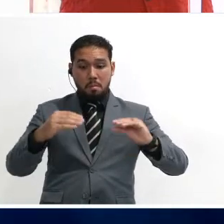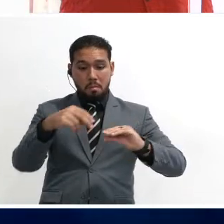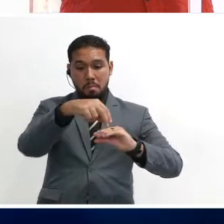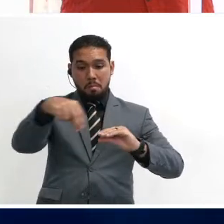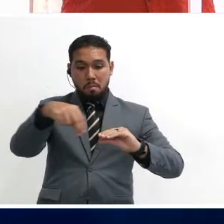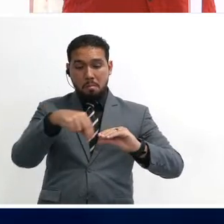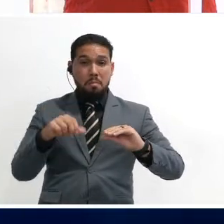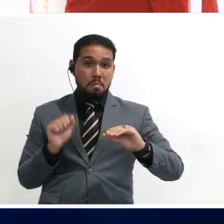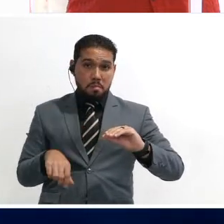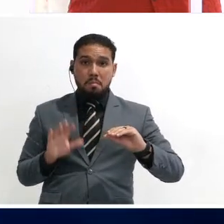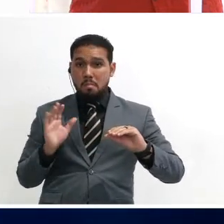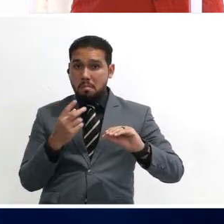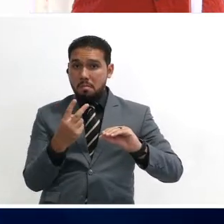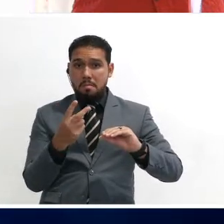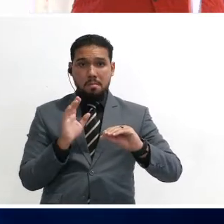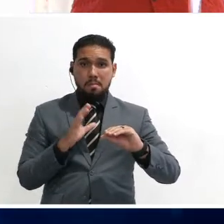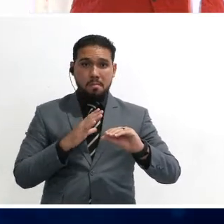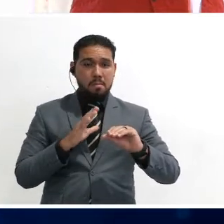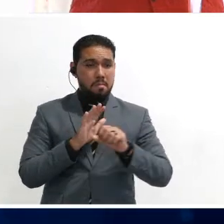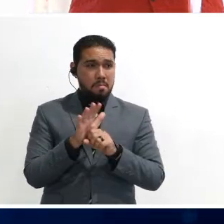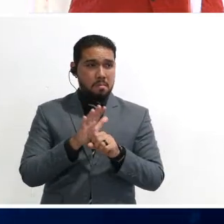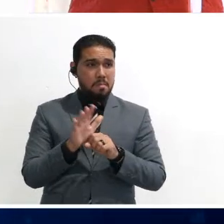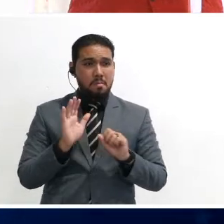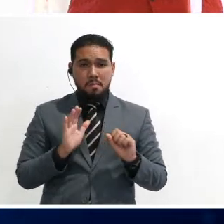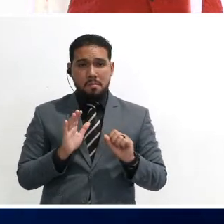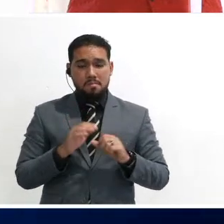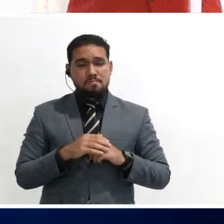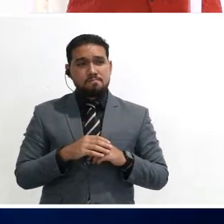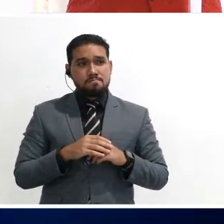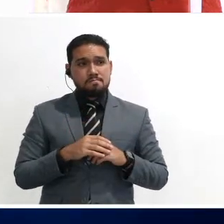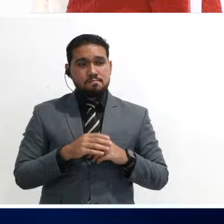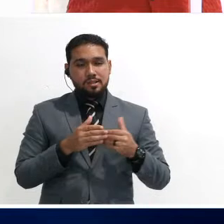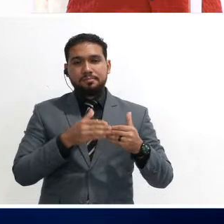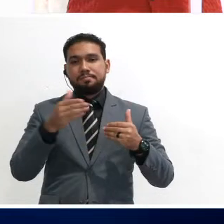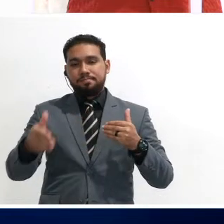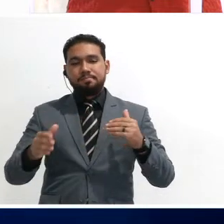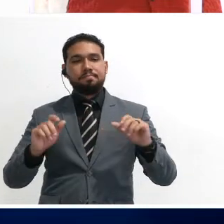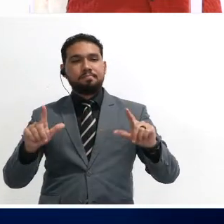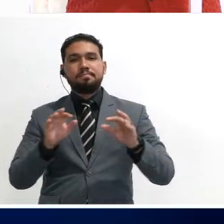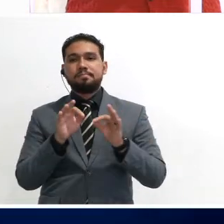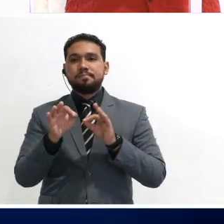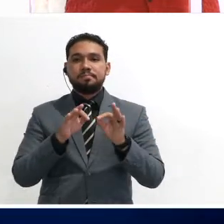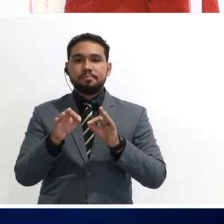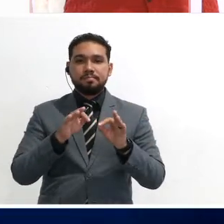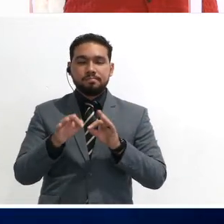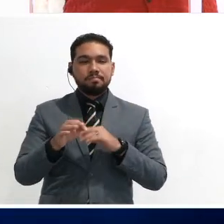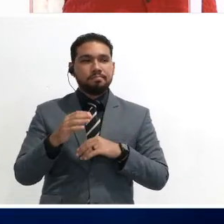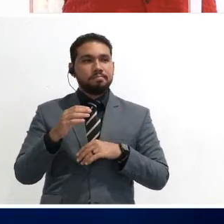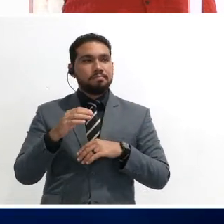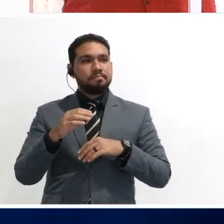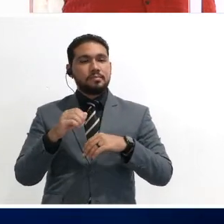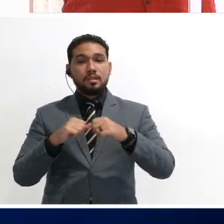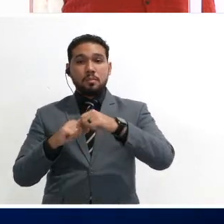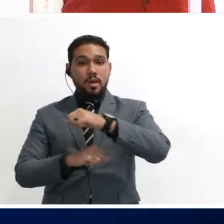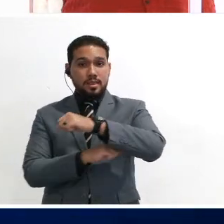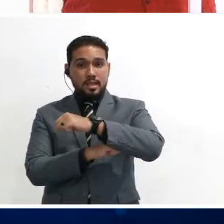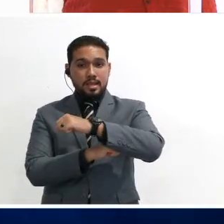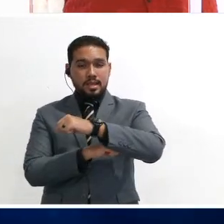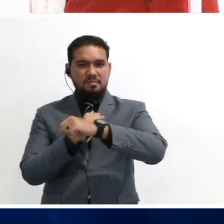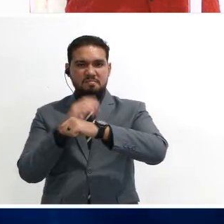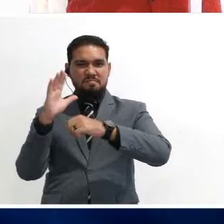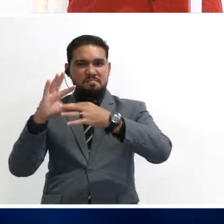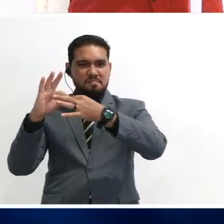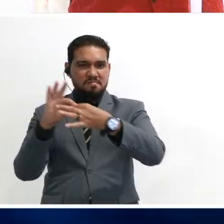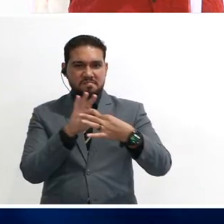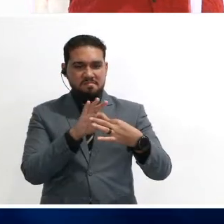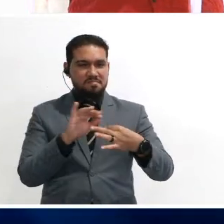So we talked about bridges as a component to packaging, and so when you include those